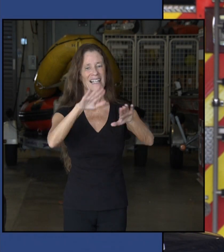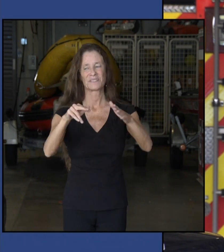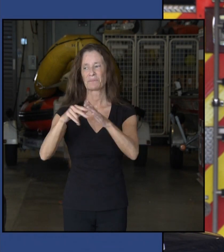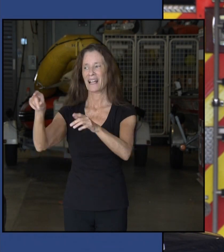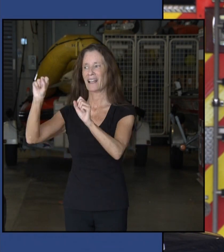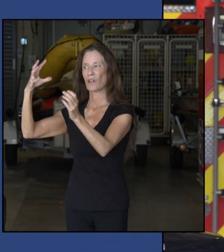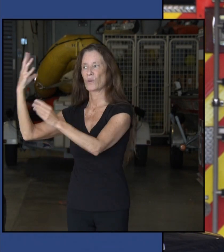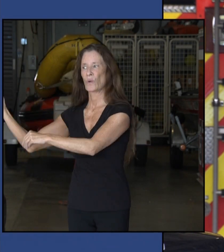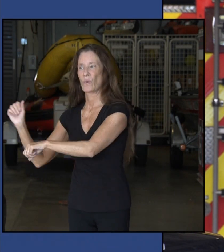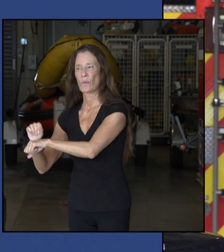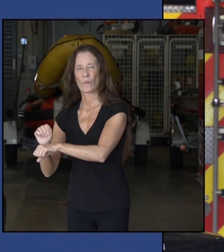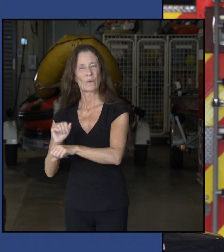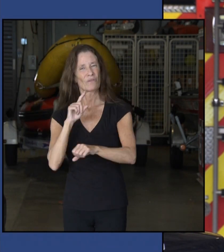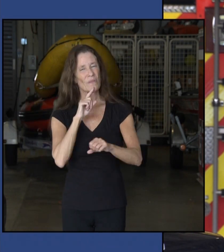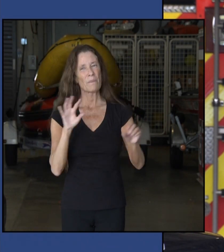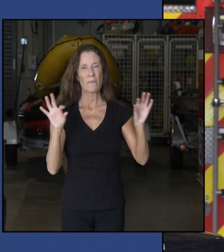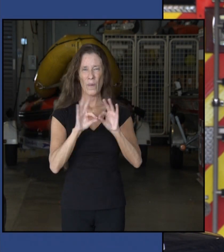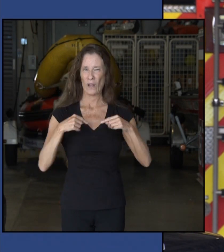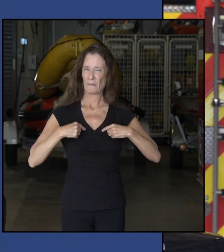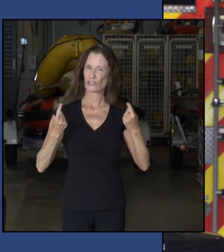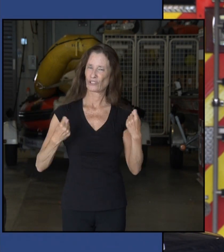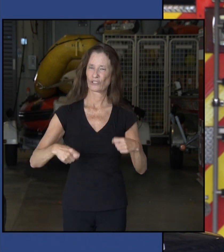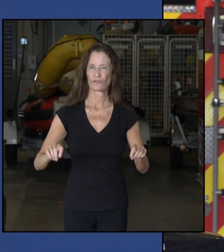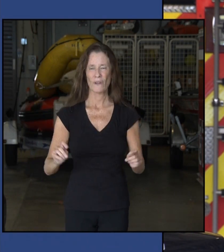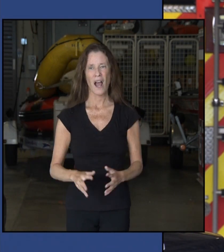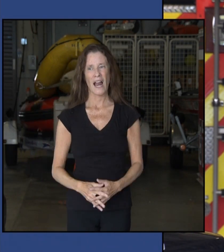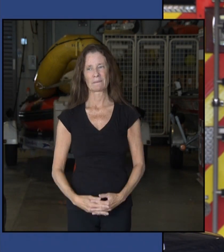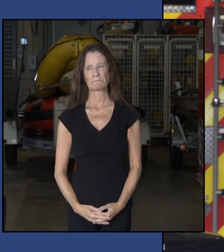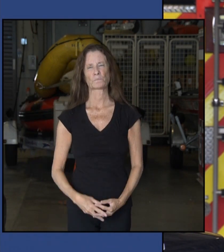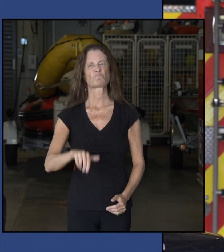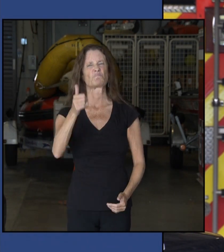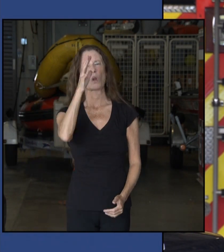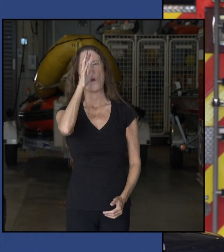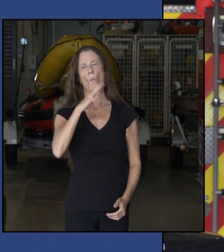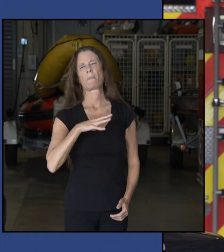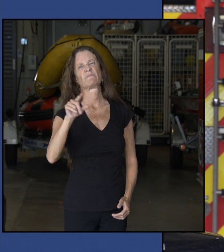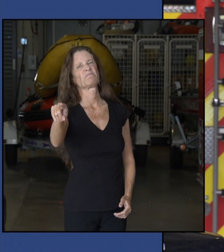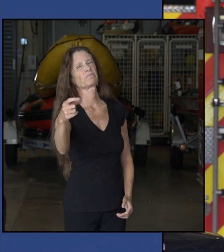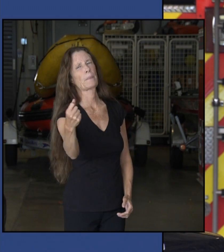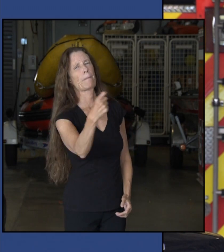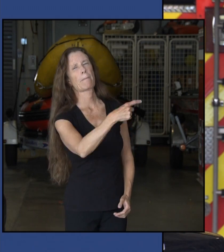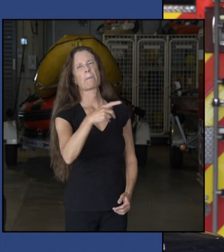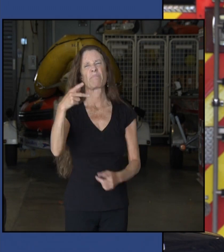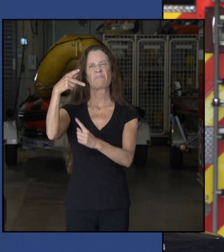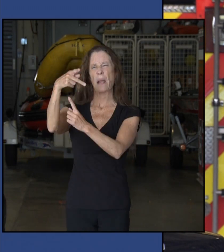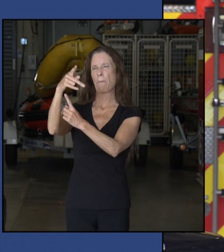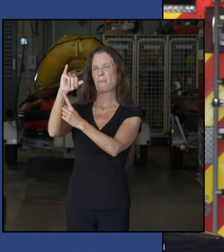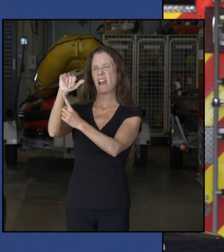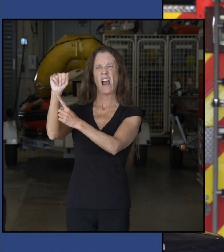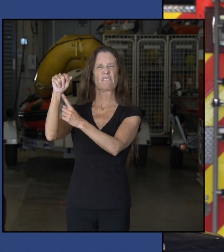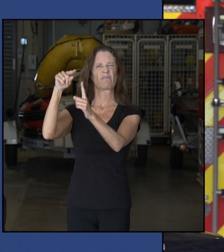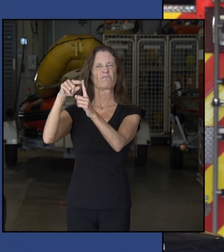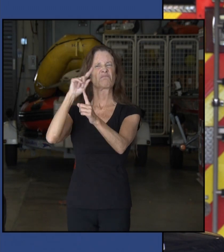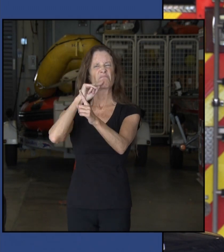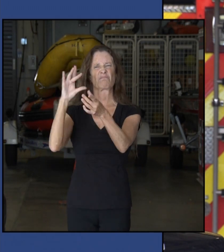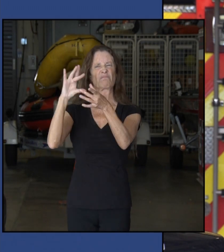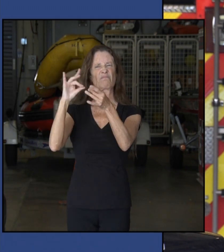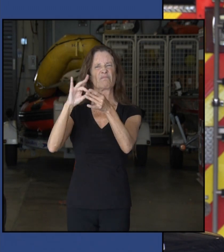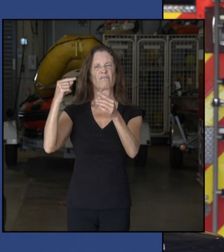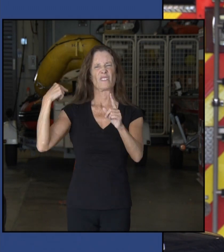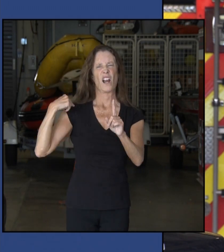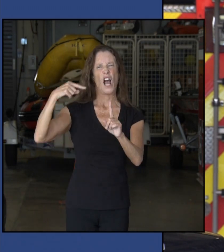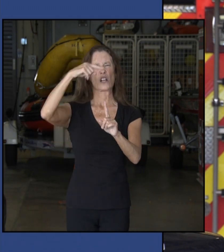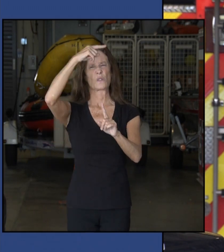Yeah. Yes, Governor. The PIAA had said last week that it was following Wolf administration guidelines